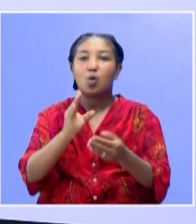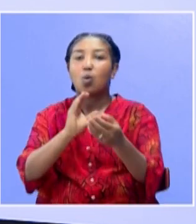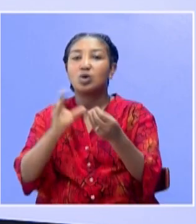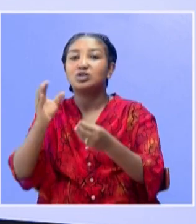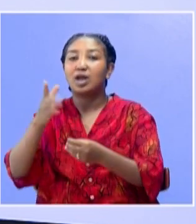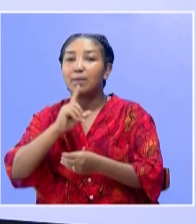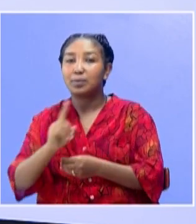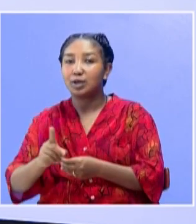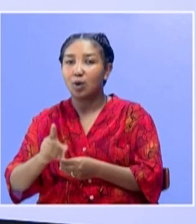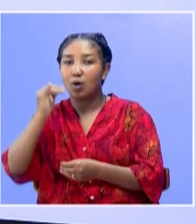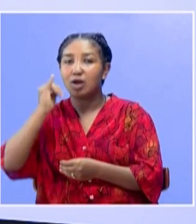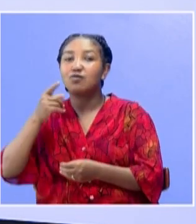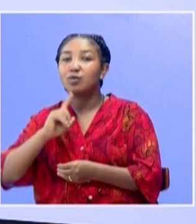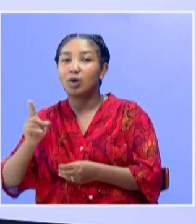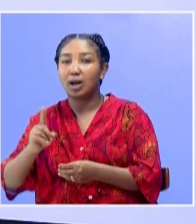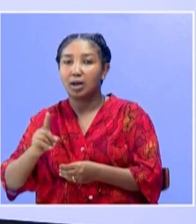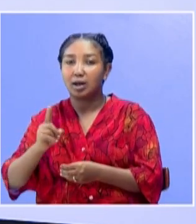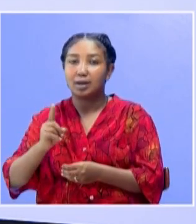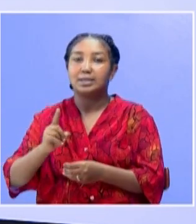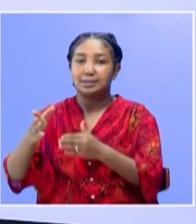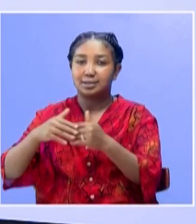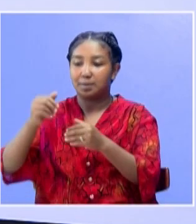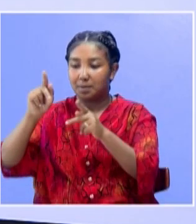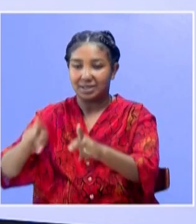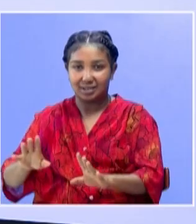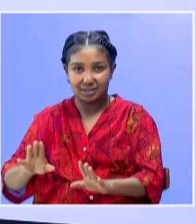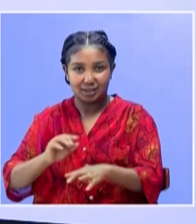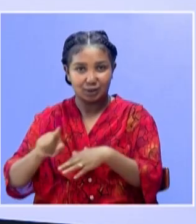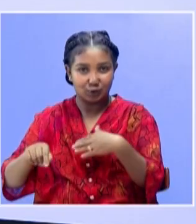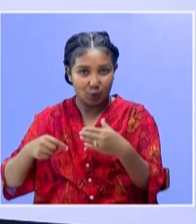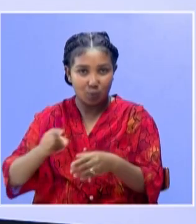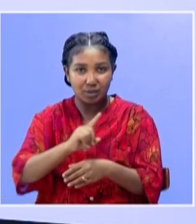condition or the if clause? Simple present. So what